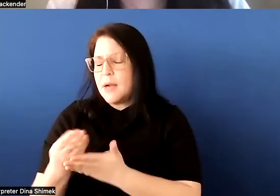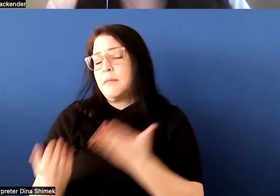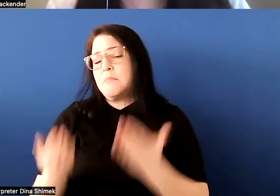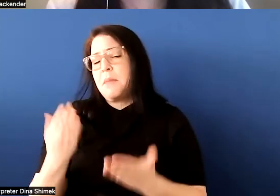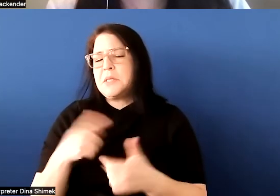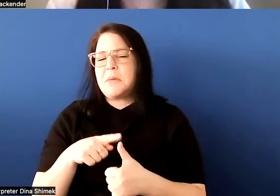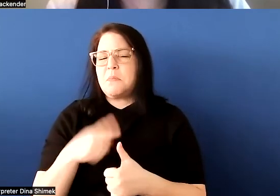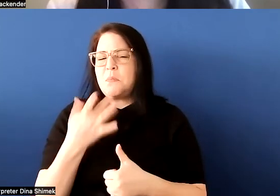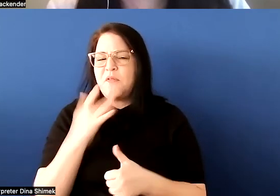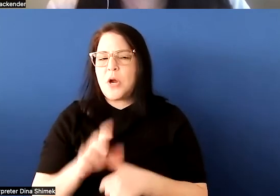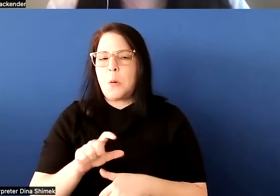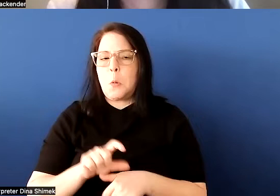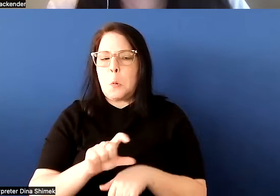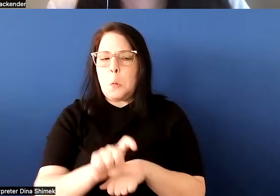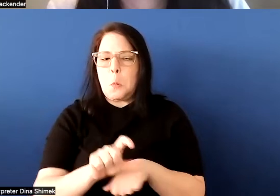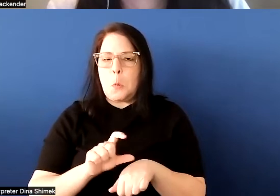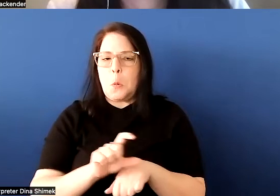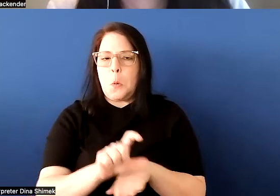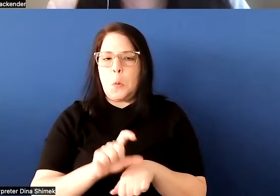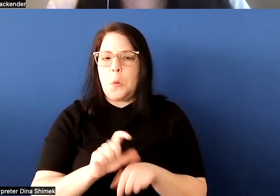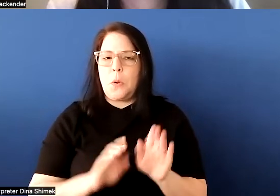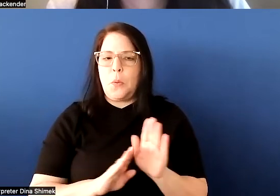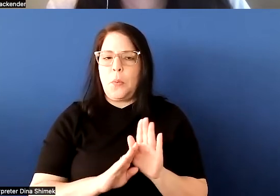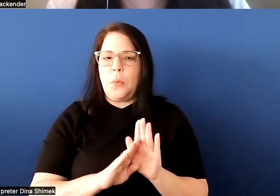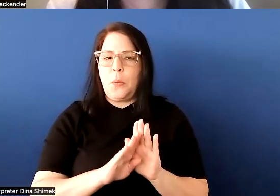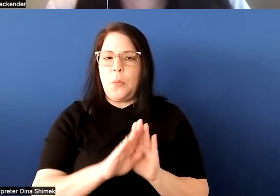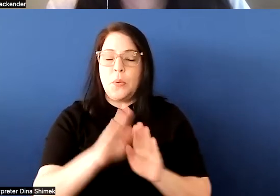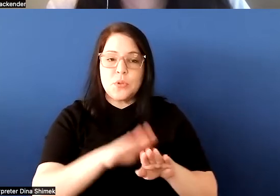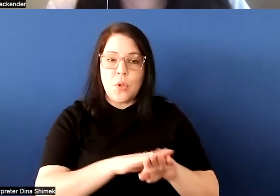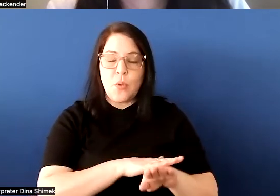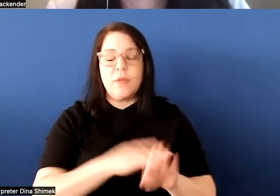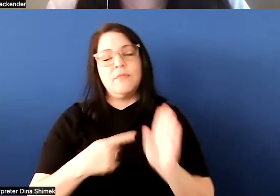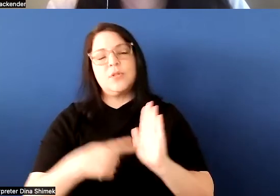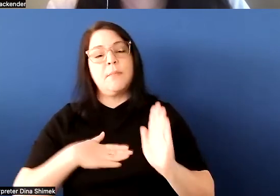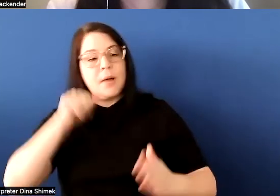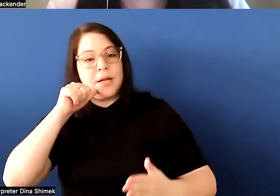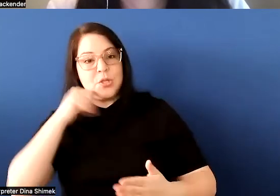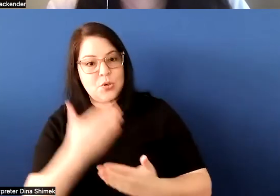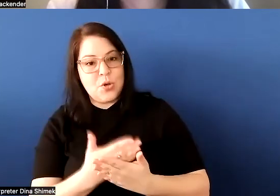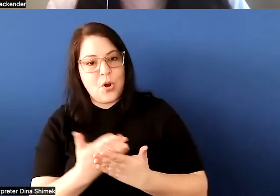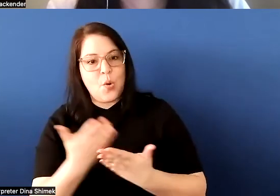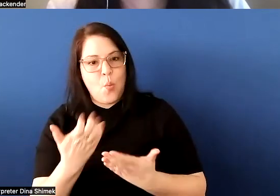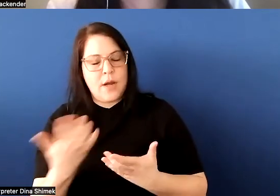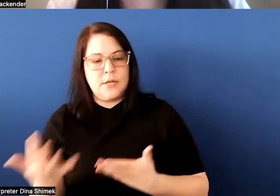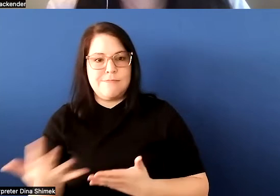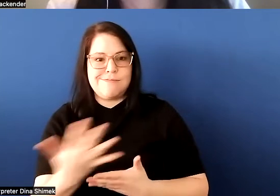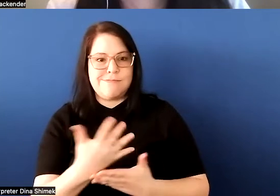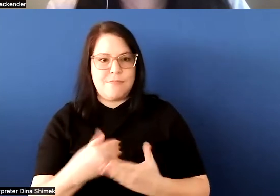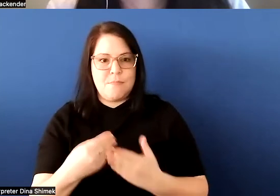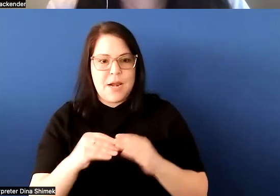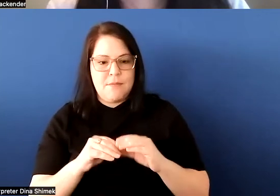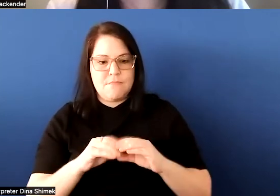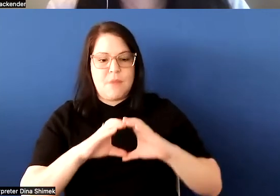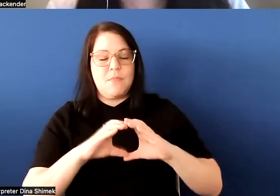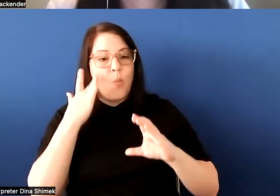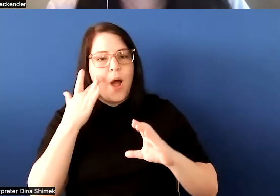more conservative or more growth oriented. For example, my daughter wanted to accumulate monies to purchase